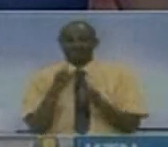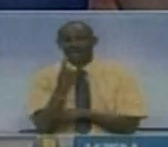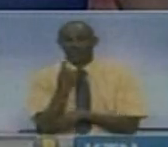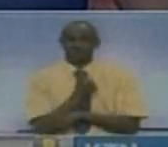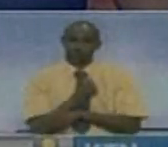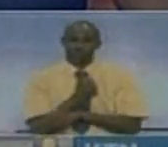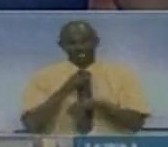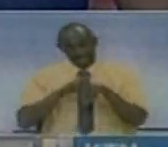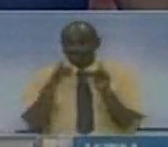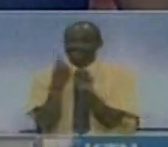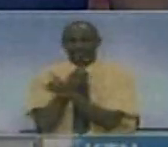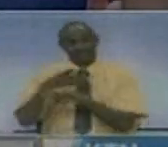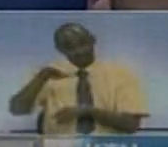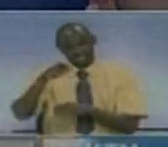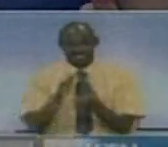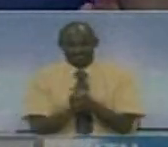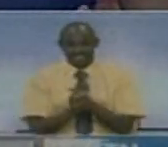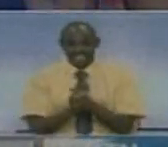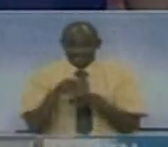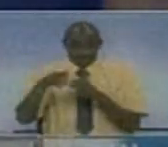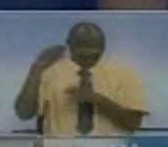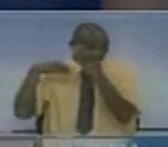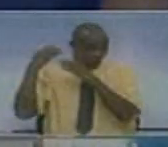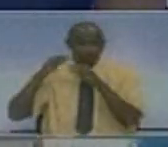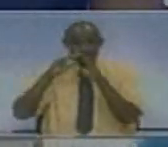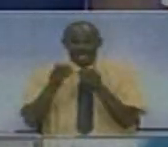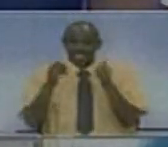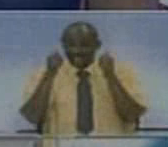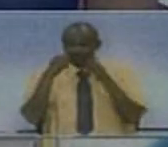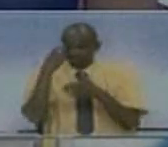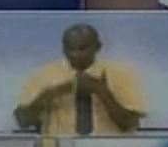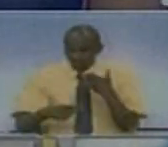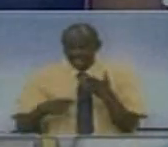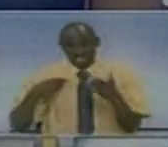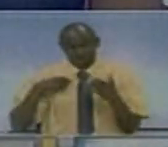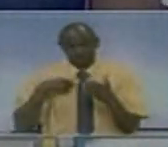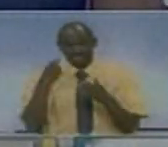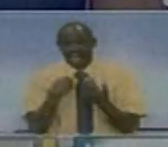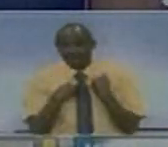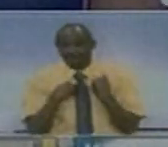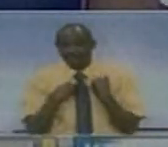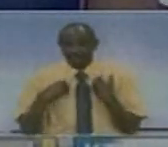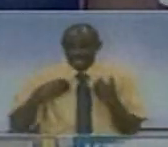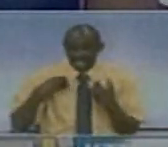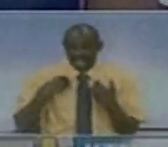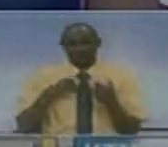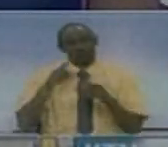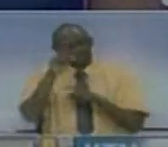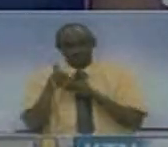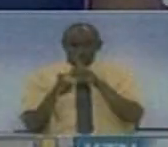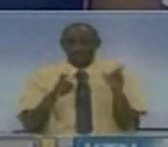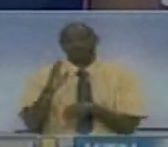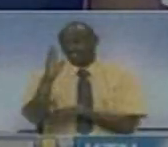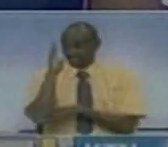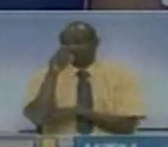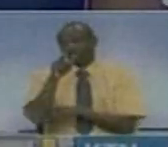favorite entertainment sports. Well, unlike past World Cups, at the back of patrons' heads will be the lingering question of security. That's